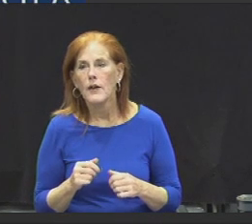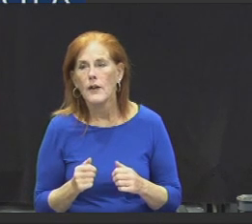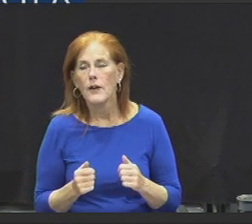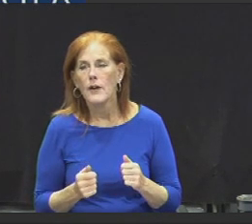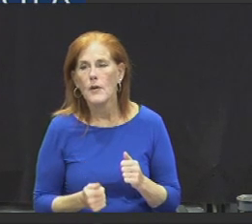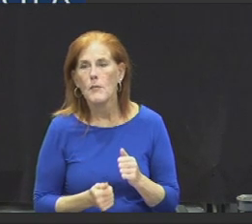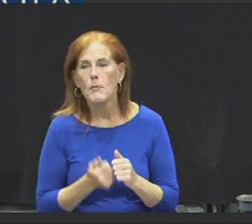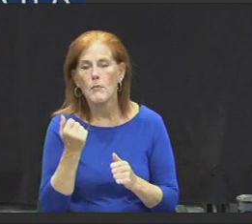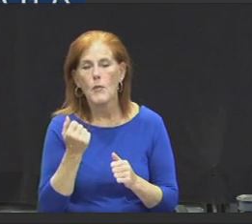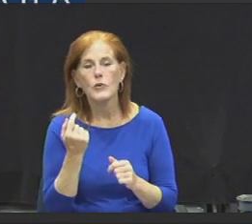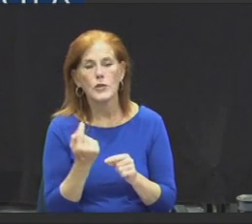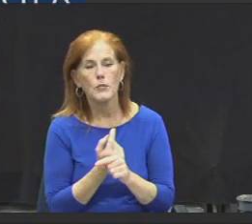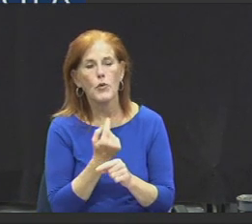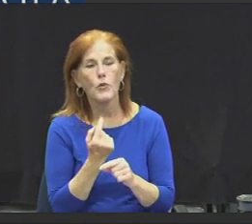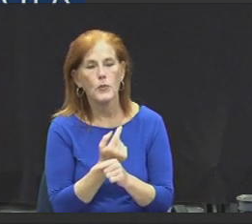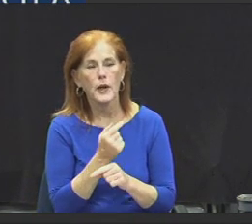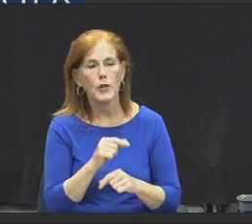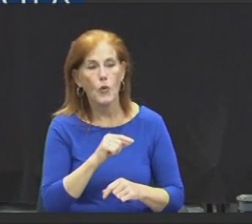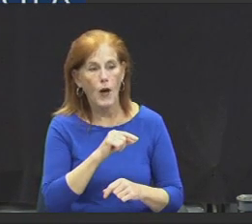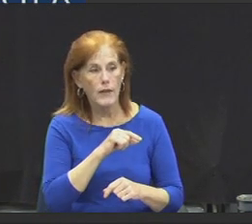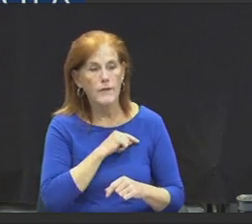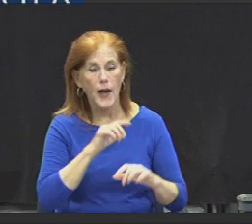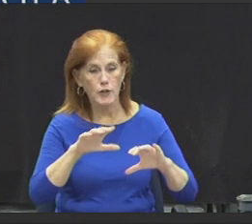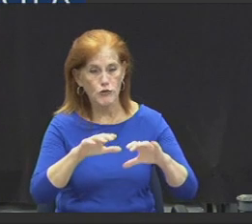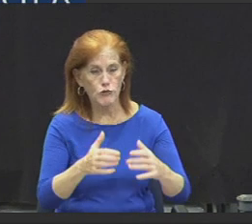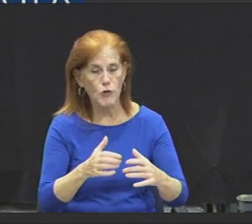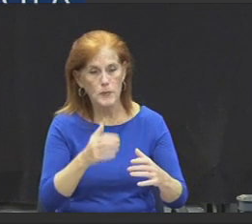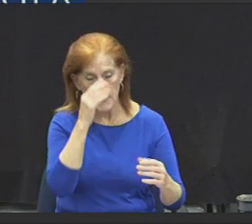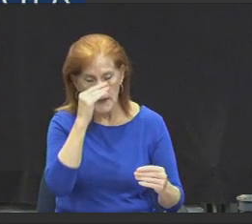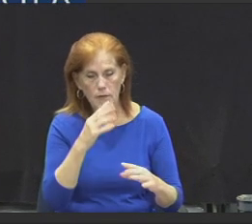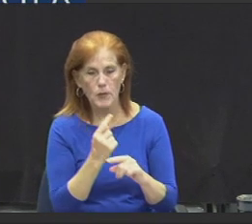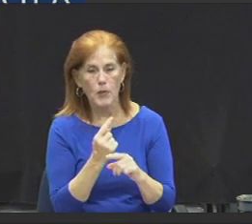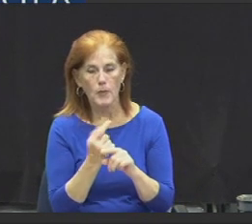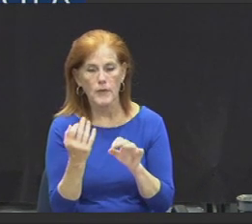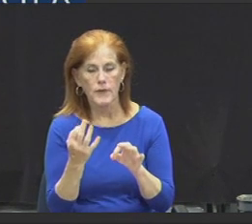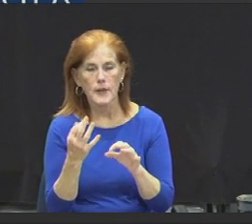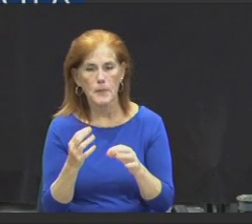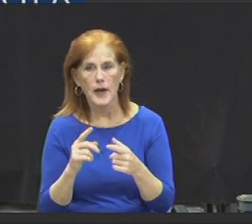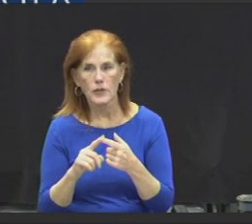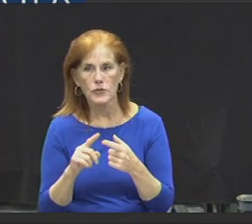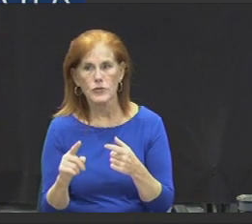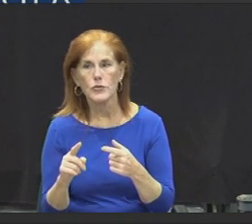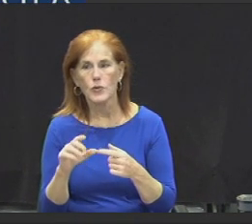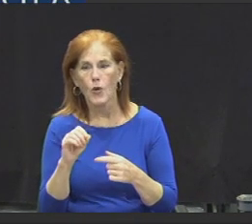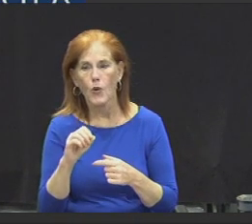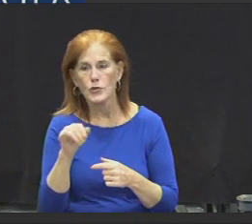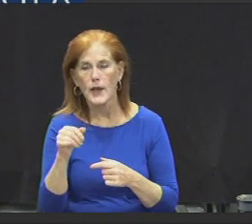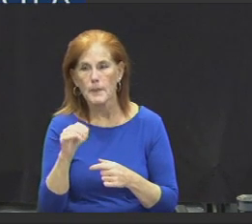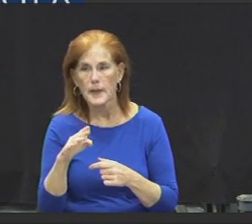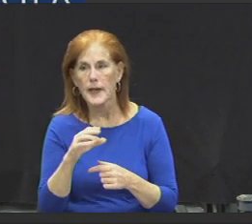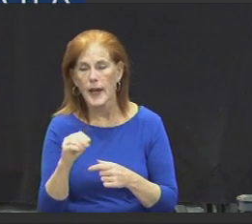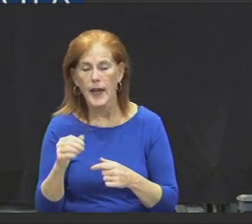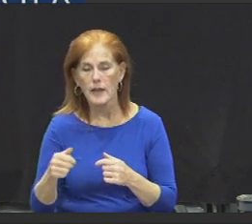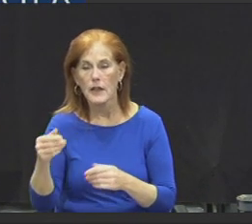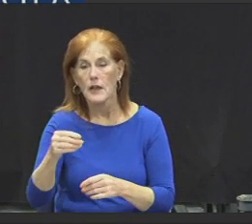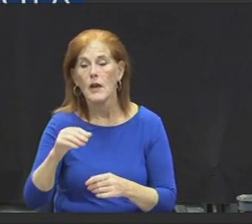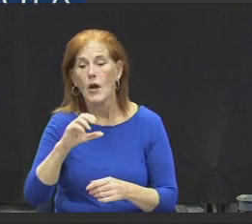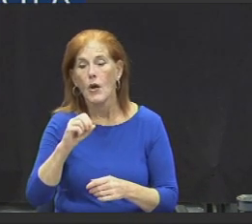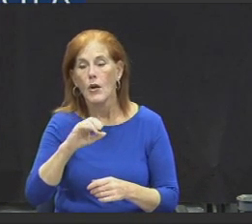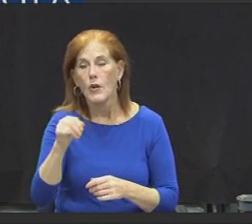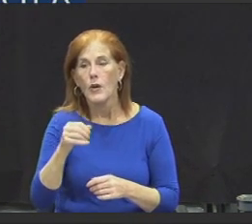appropriate and qualified body to give this feedback, to the park team, and OJB is a